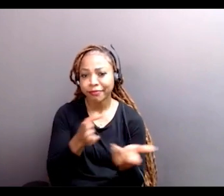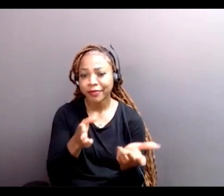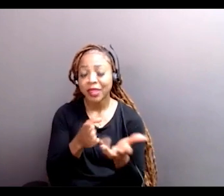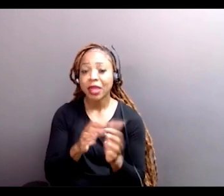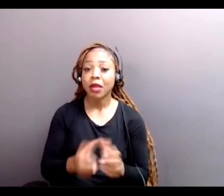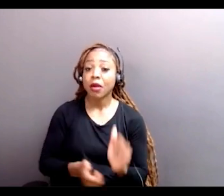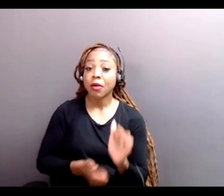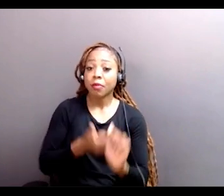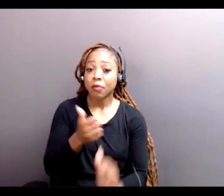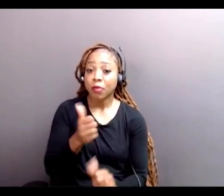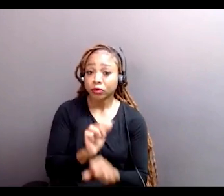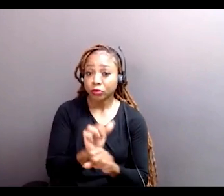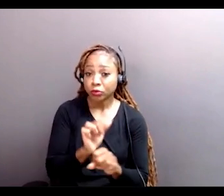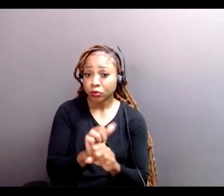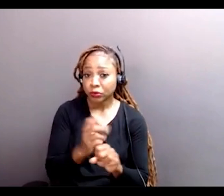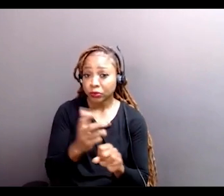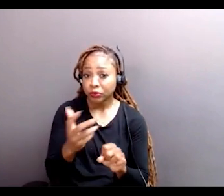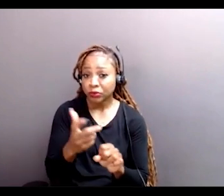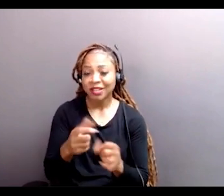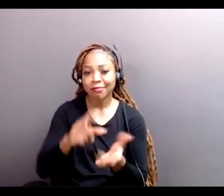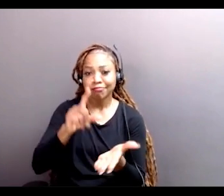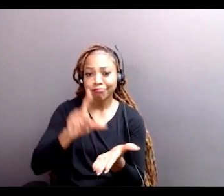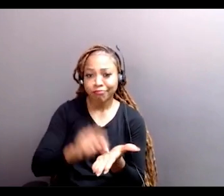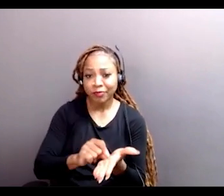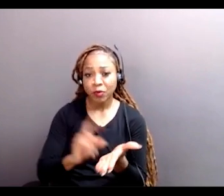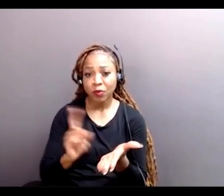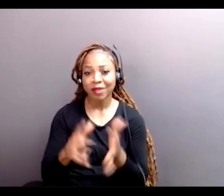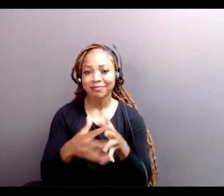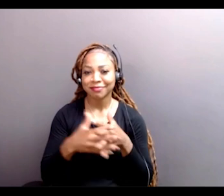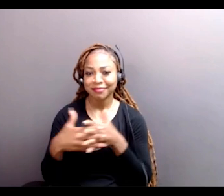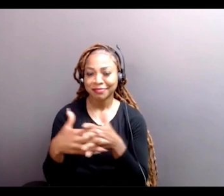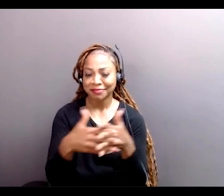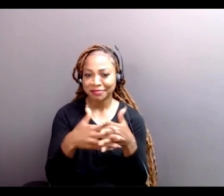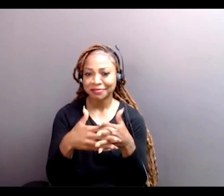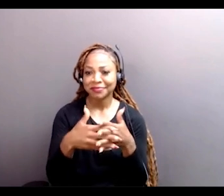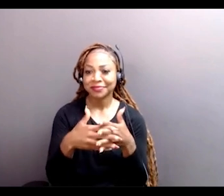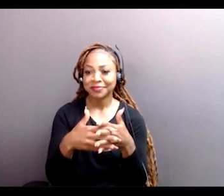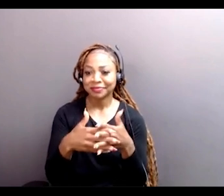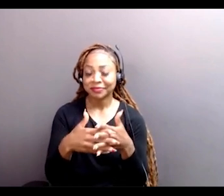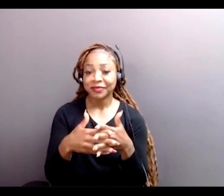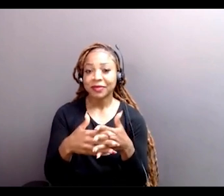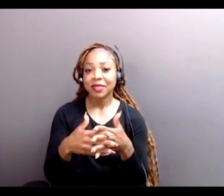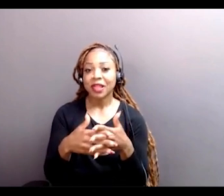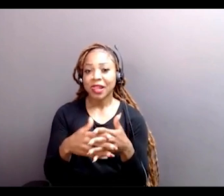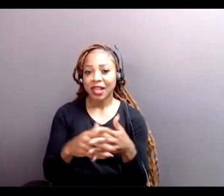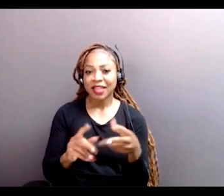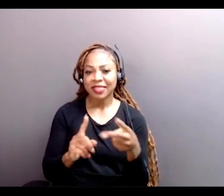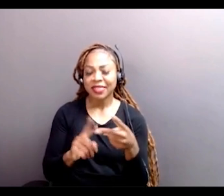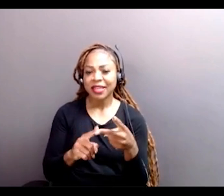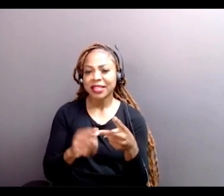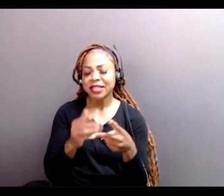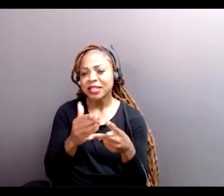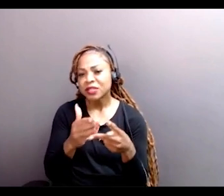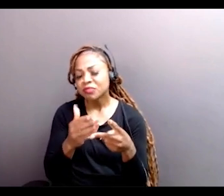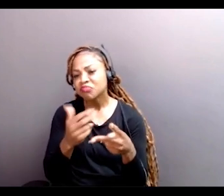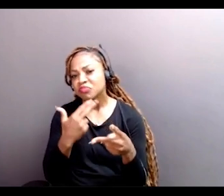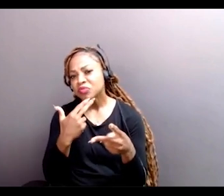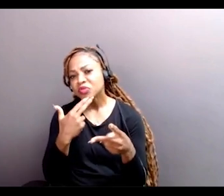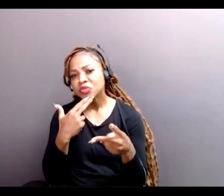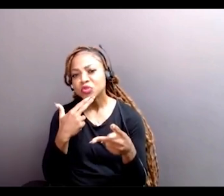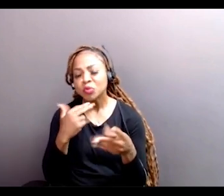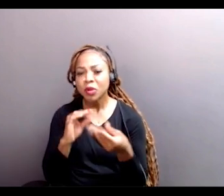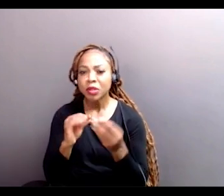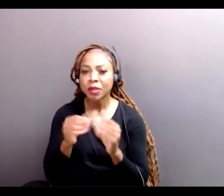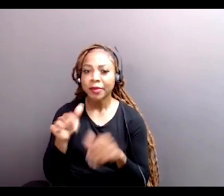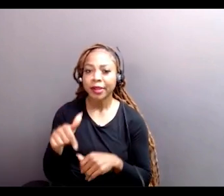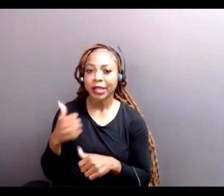The majority of this work is being published in the US, in the United States, and a smaller percentage in Canada, and